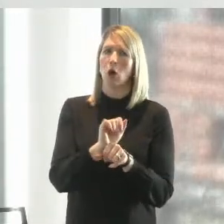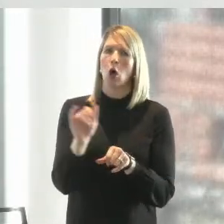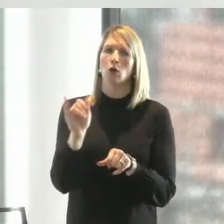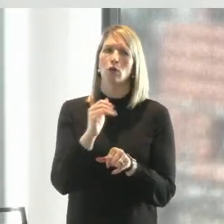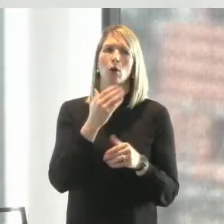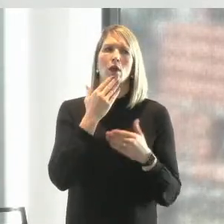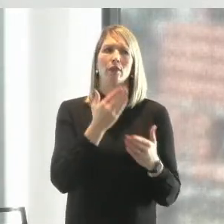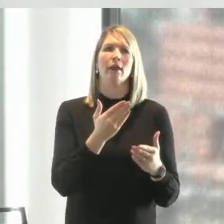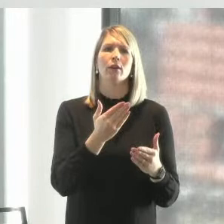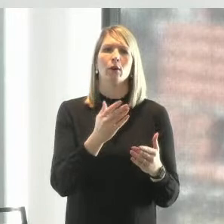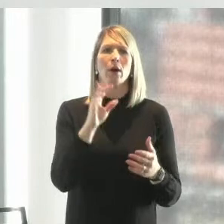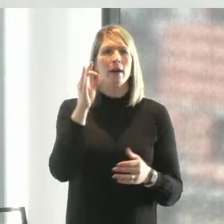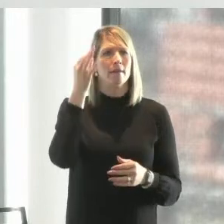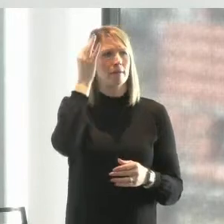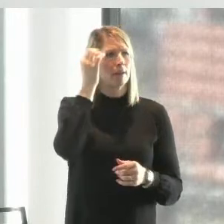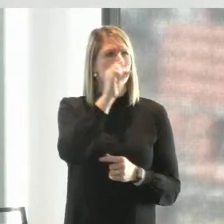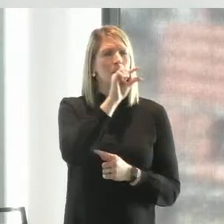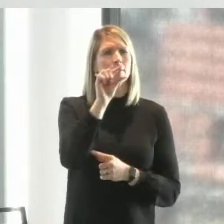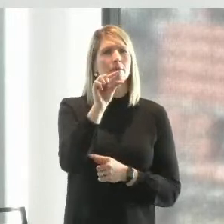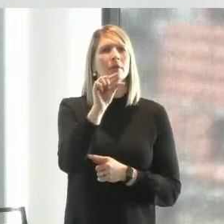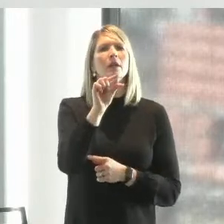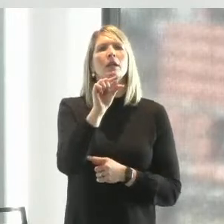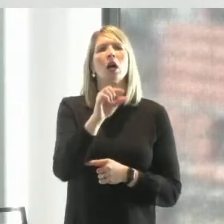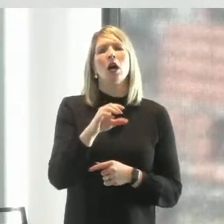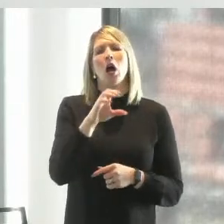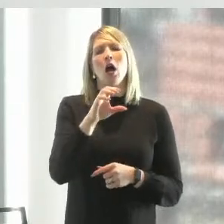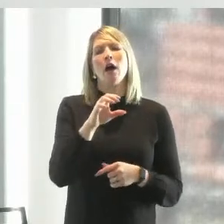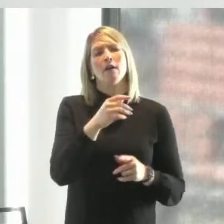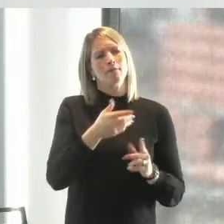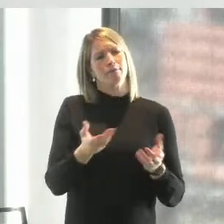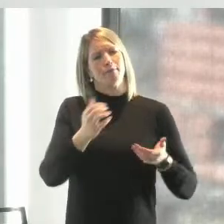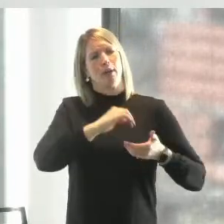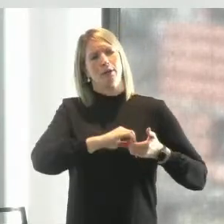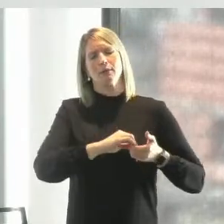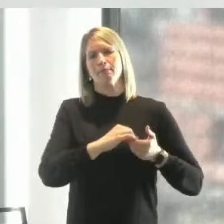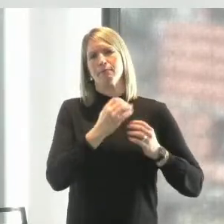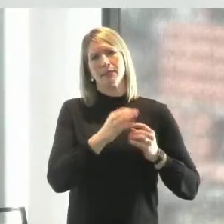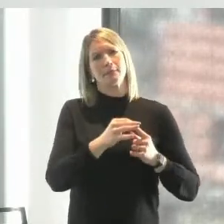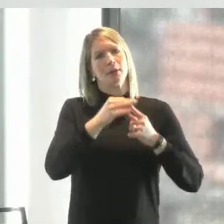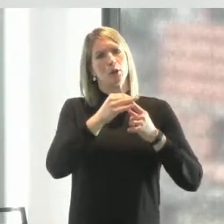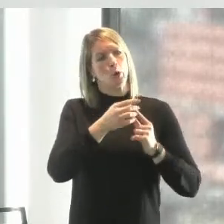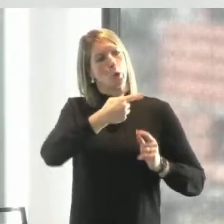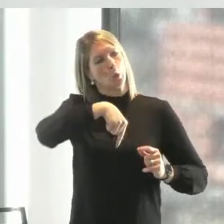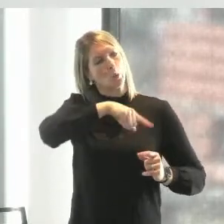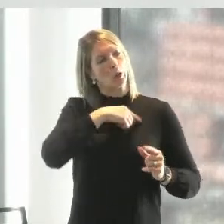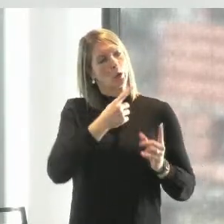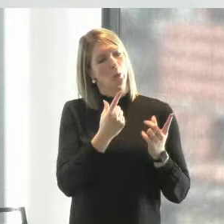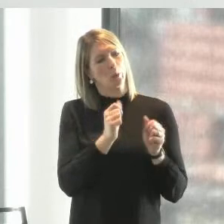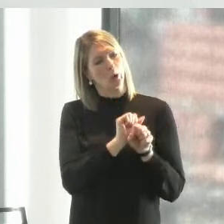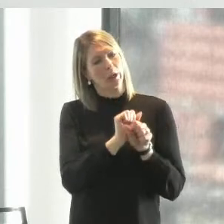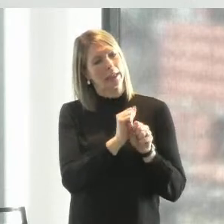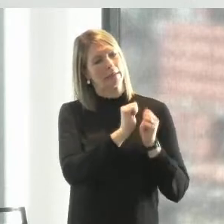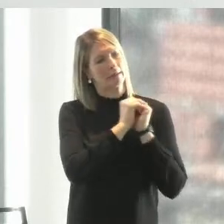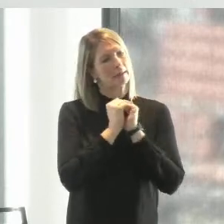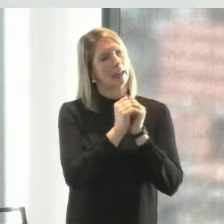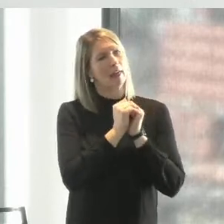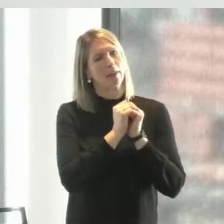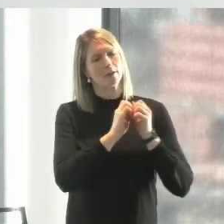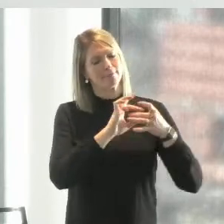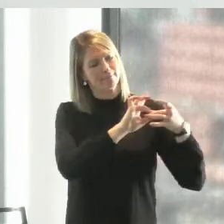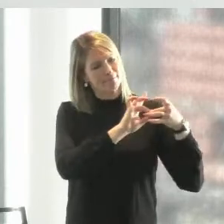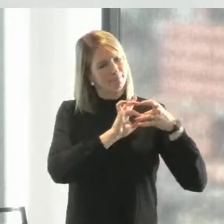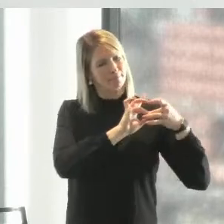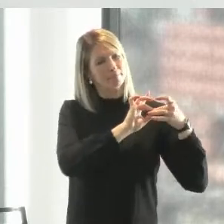as well from ACOA. We are doing this together. We're expanding on the role of Memorial University of